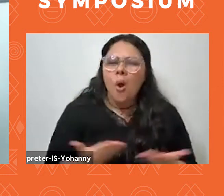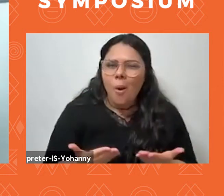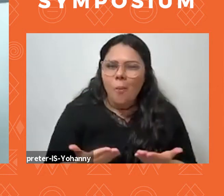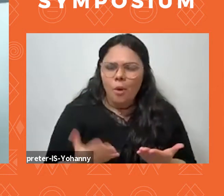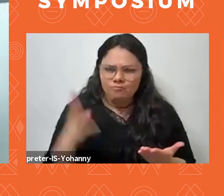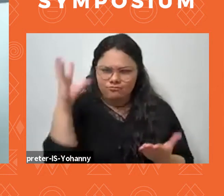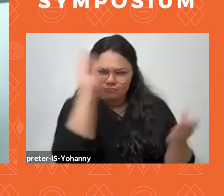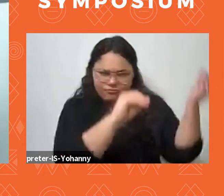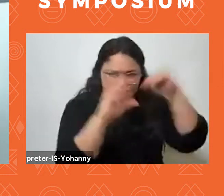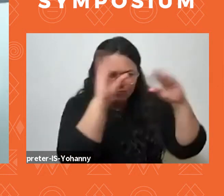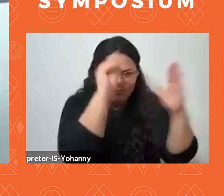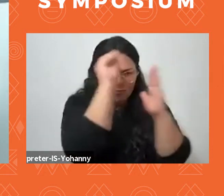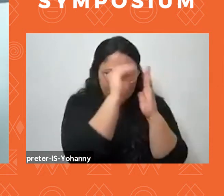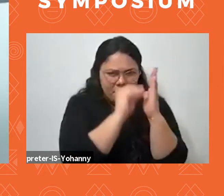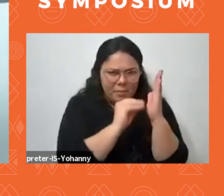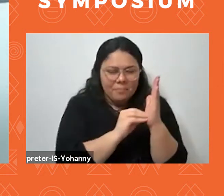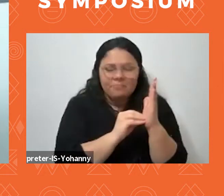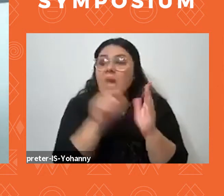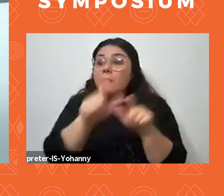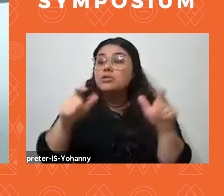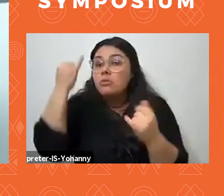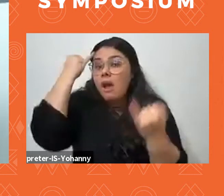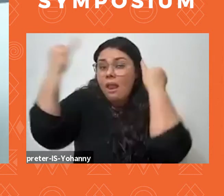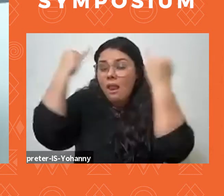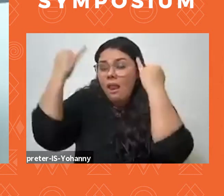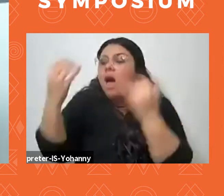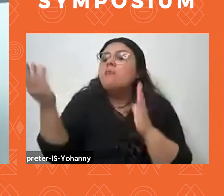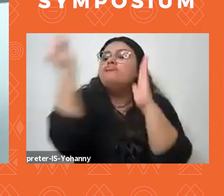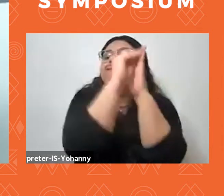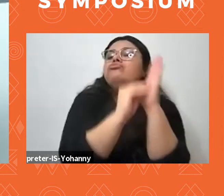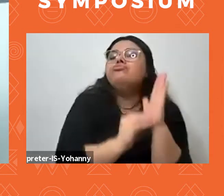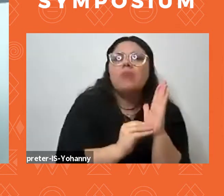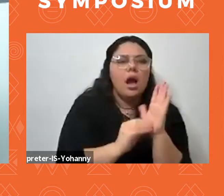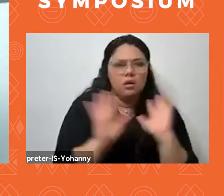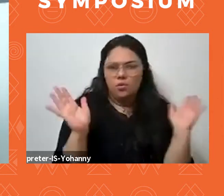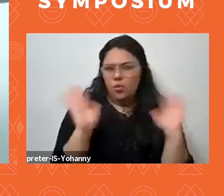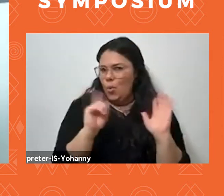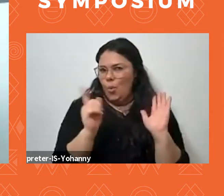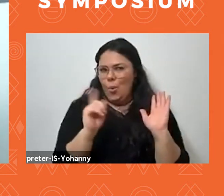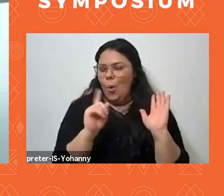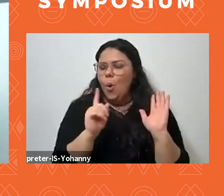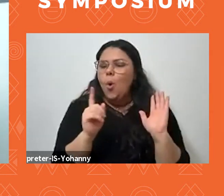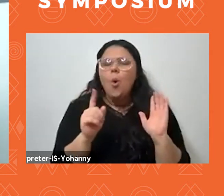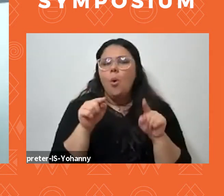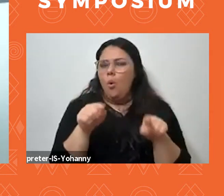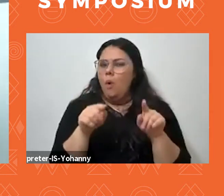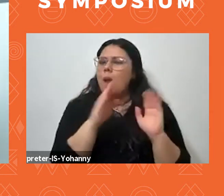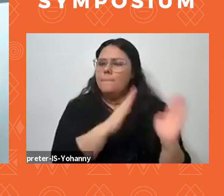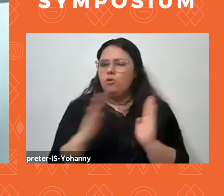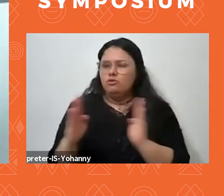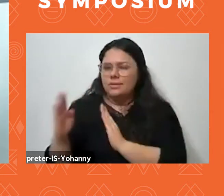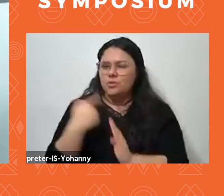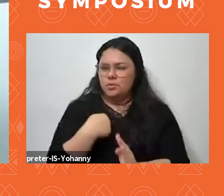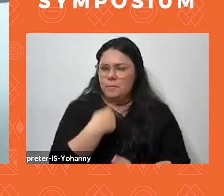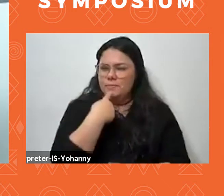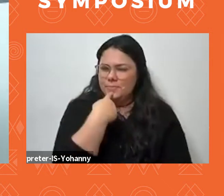It's important for us to really appreciate the enormity of the moment, the significance of the declaration itself, but the process